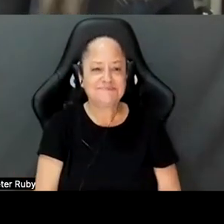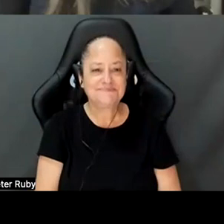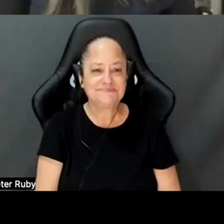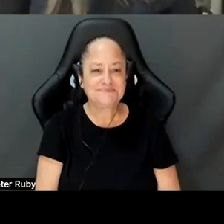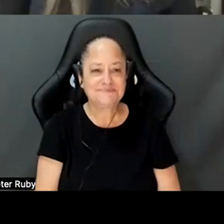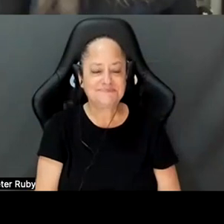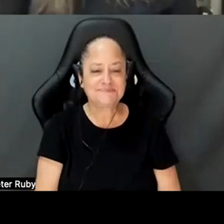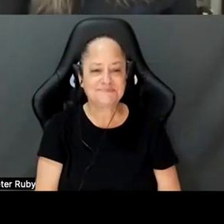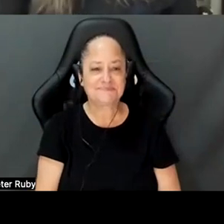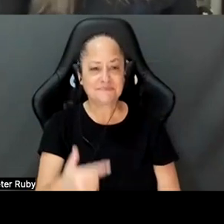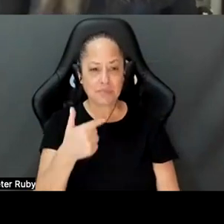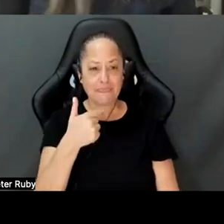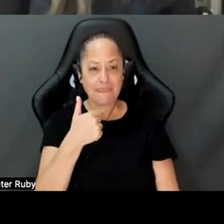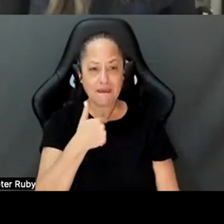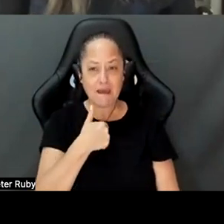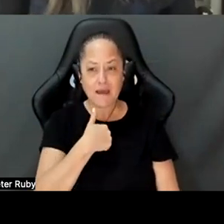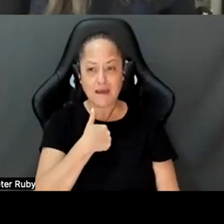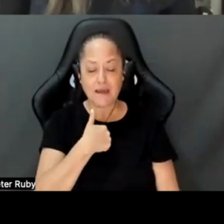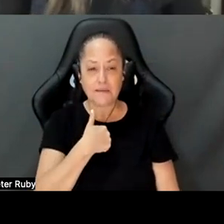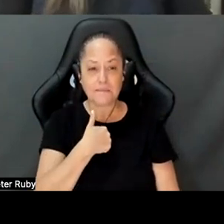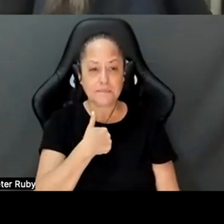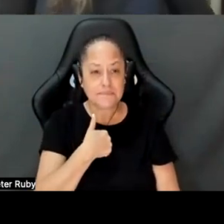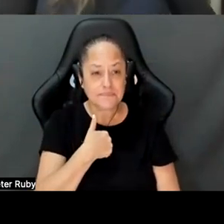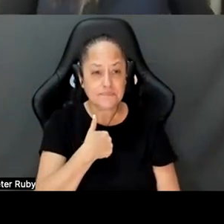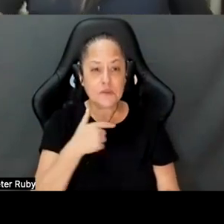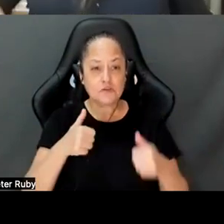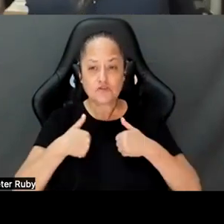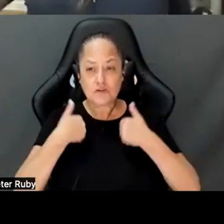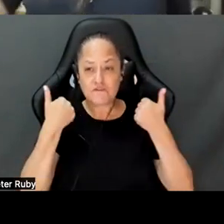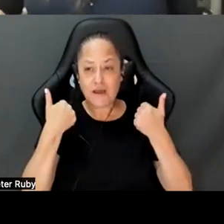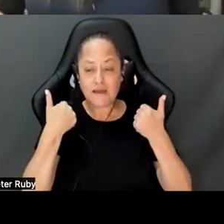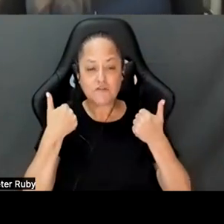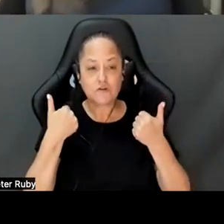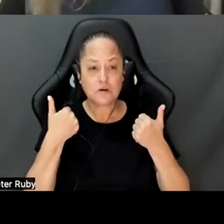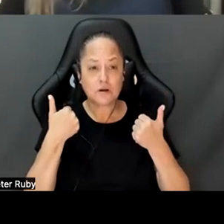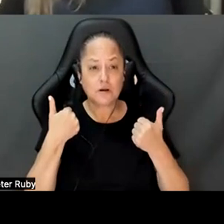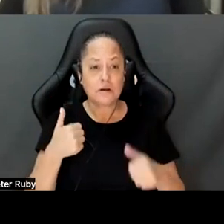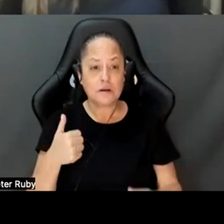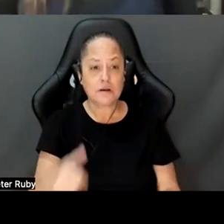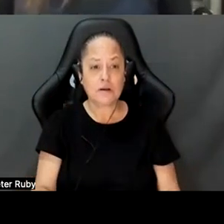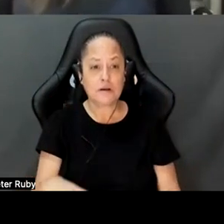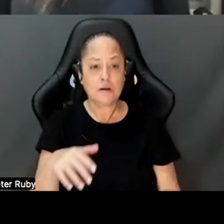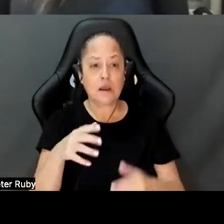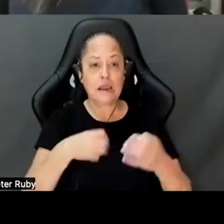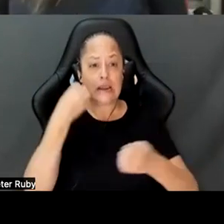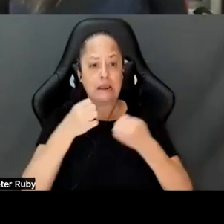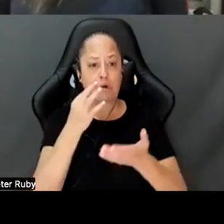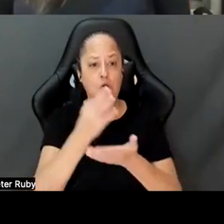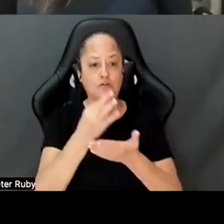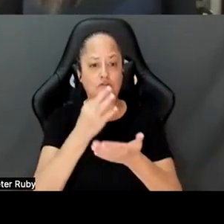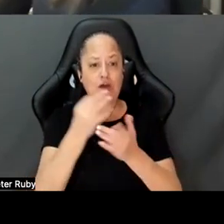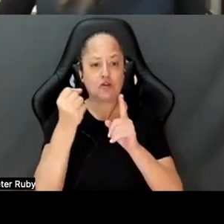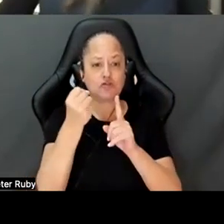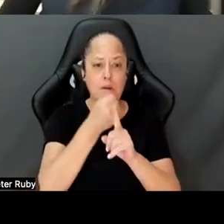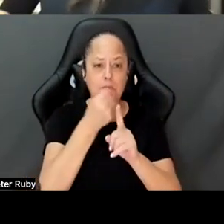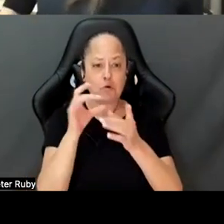And I am a survivor of an emotionally, financially abusive